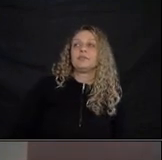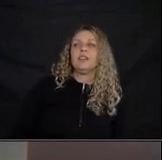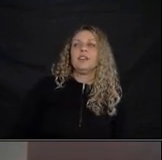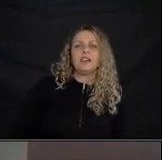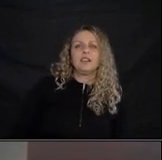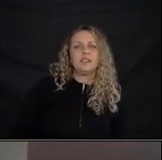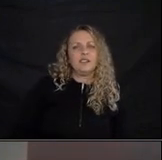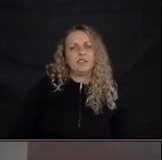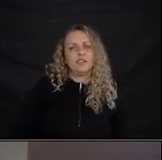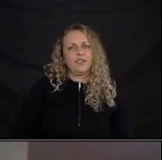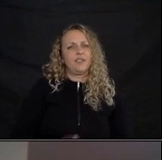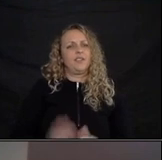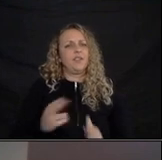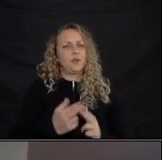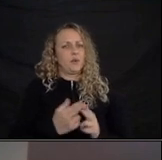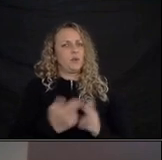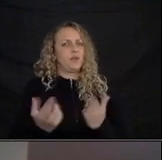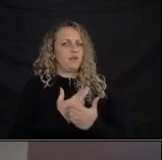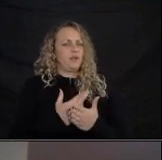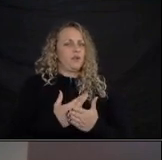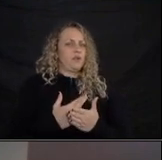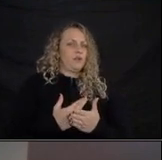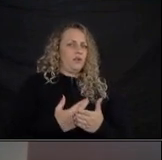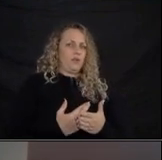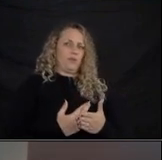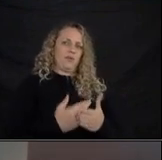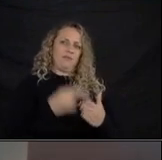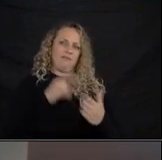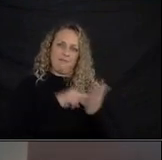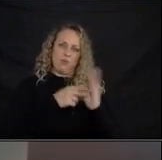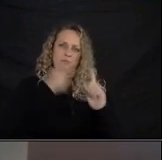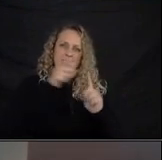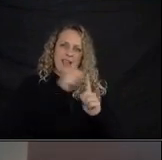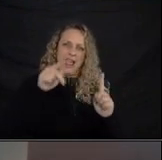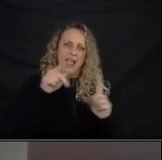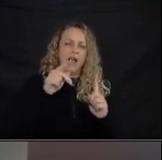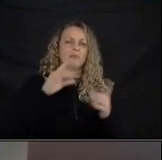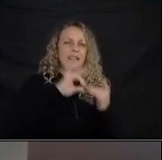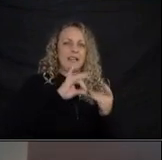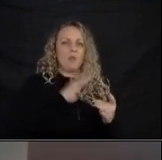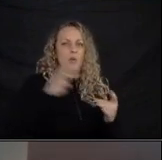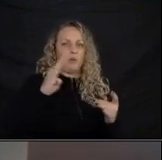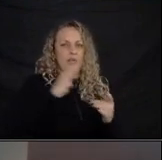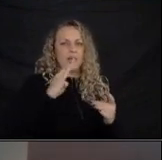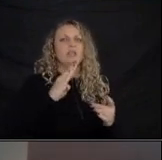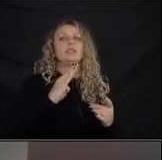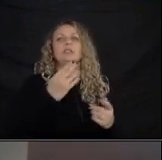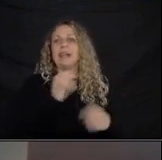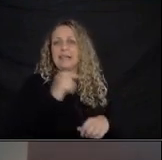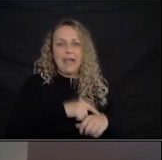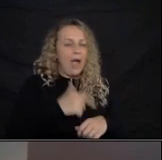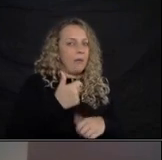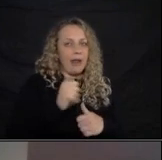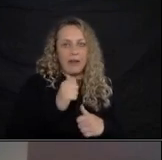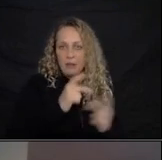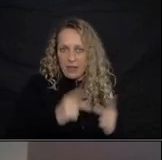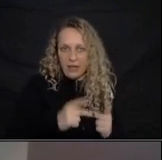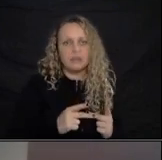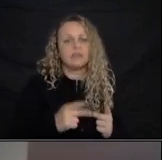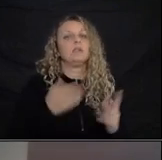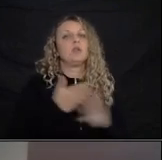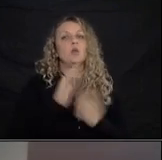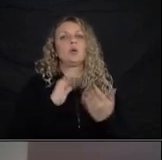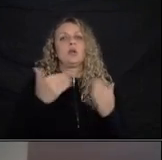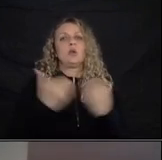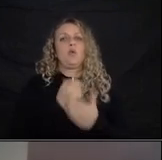So just a quick overview. The purpose of the app is to connect the city of Boynton Beach residents anytime, anywhere through the city's